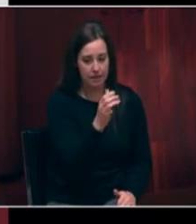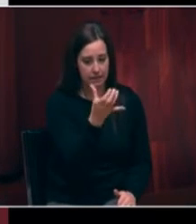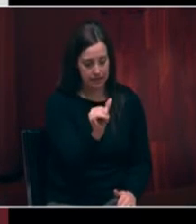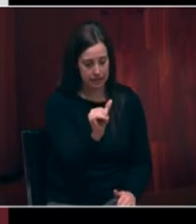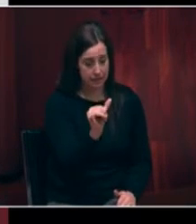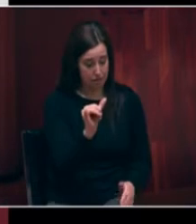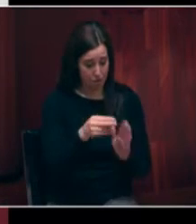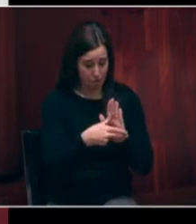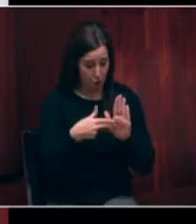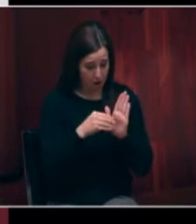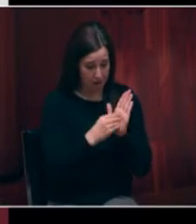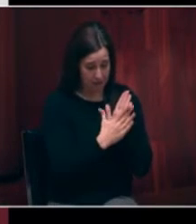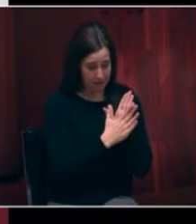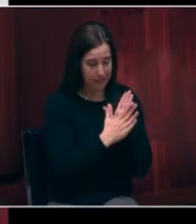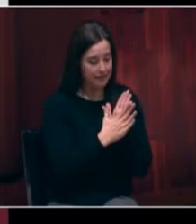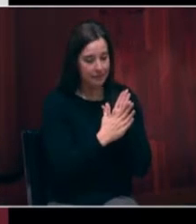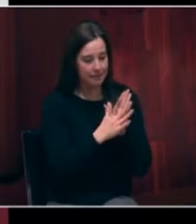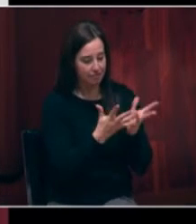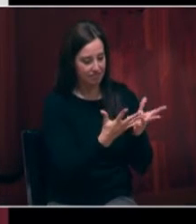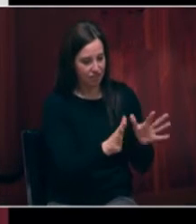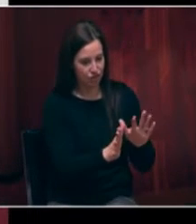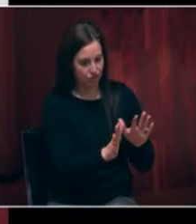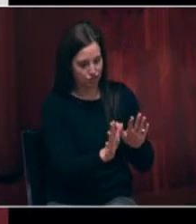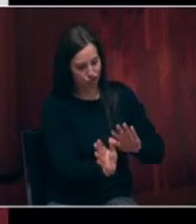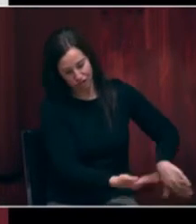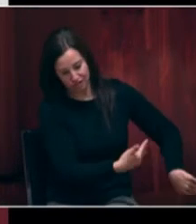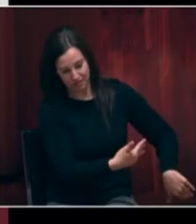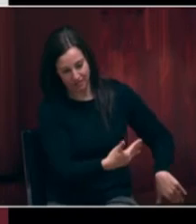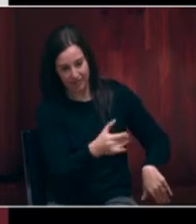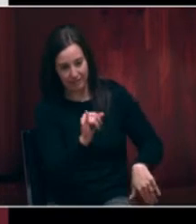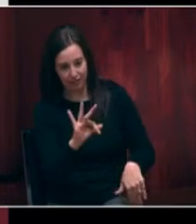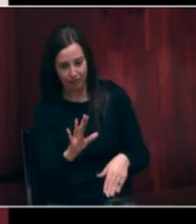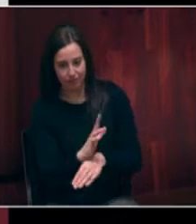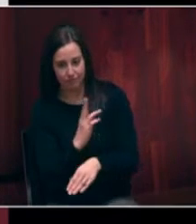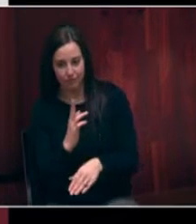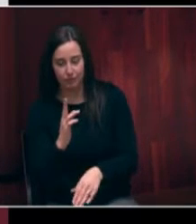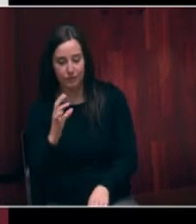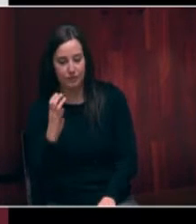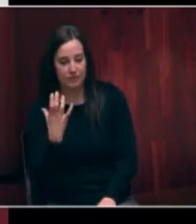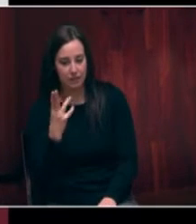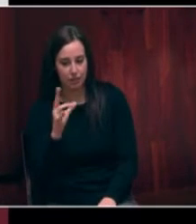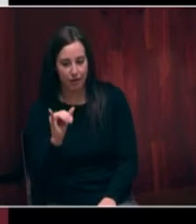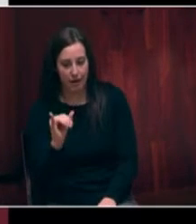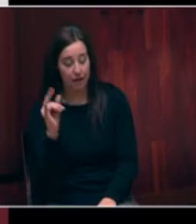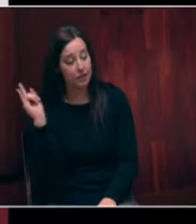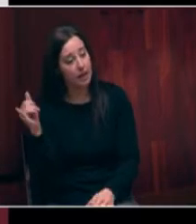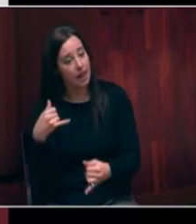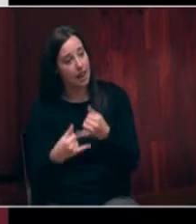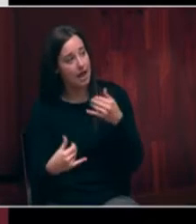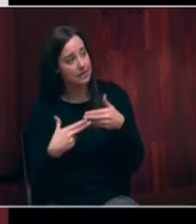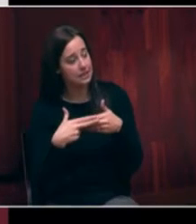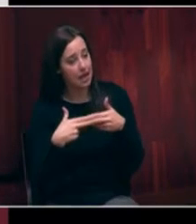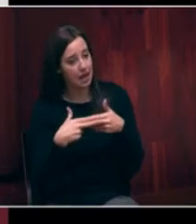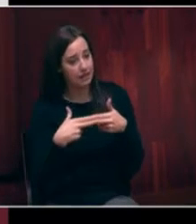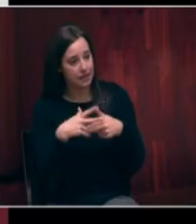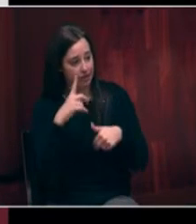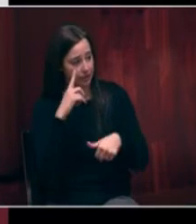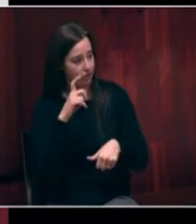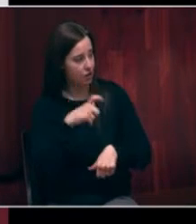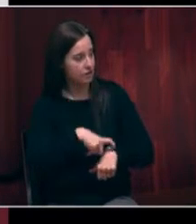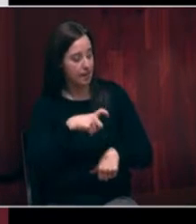use. So keep that in mind. So, all right, this is my last slide, and I think I'm right in time.